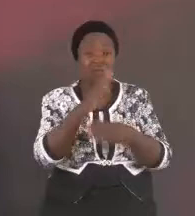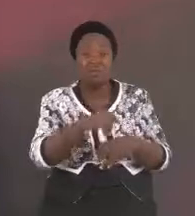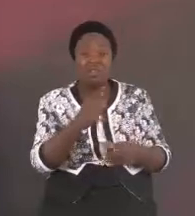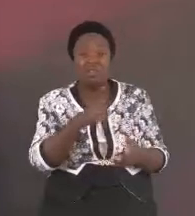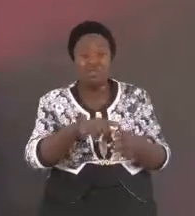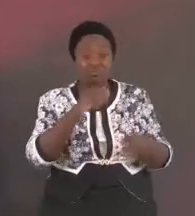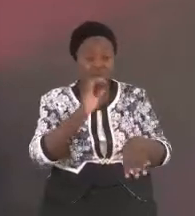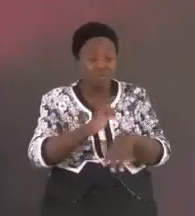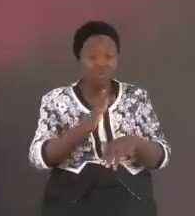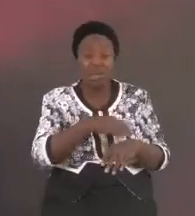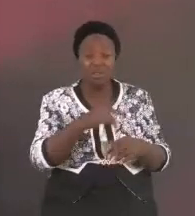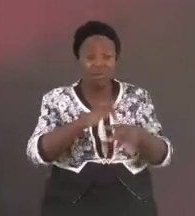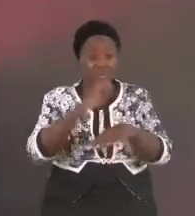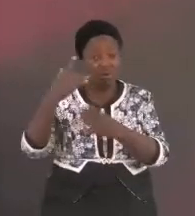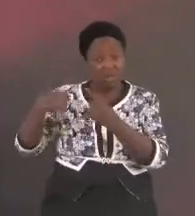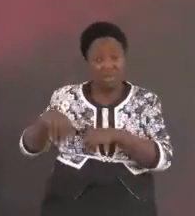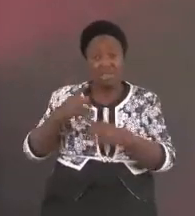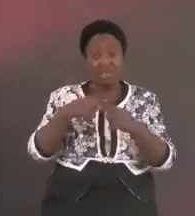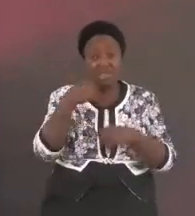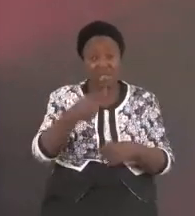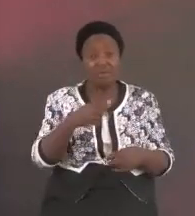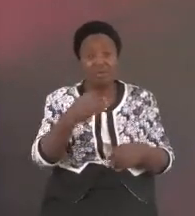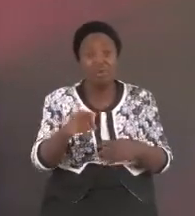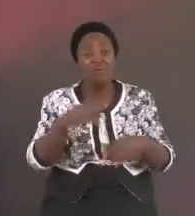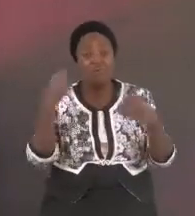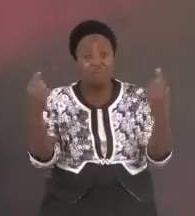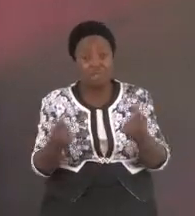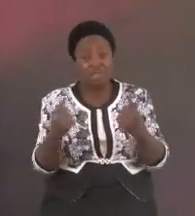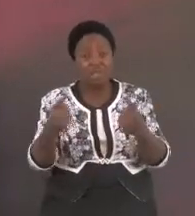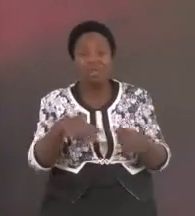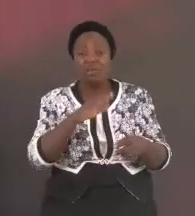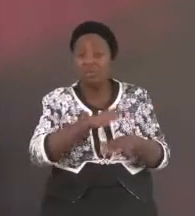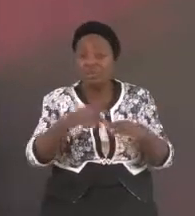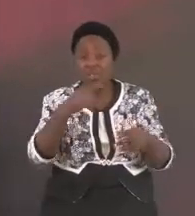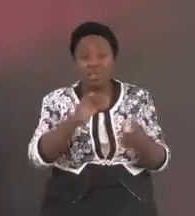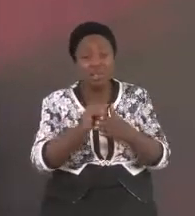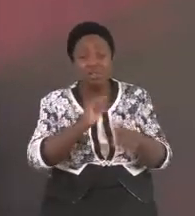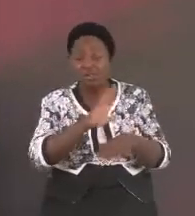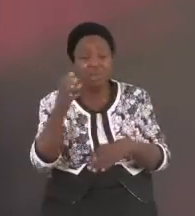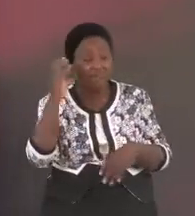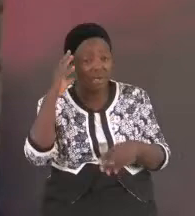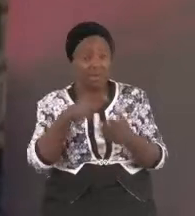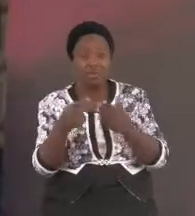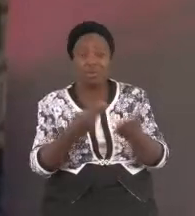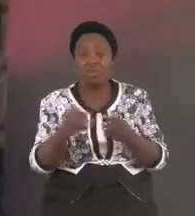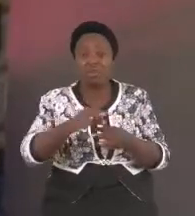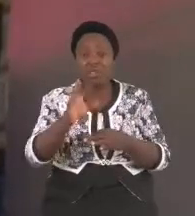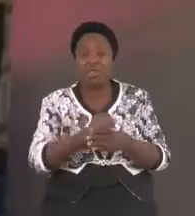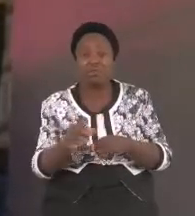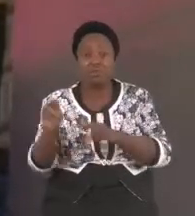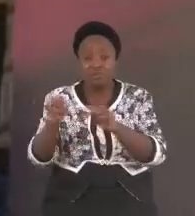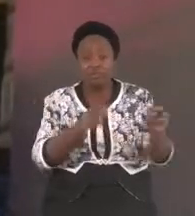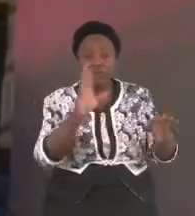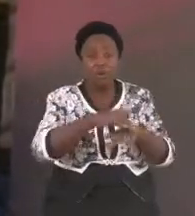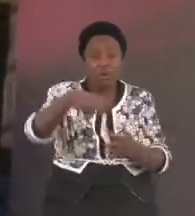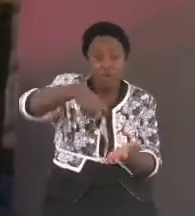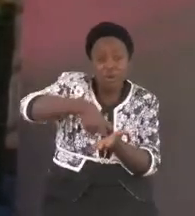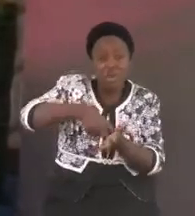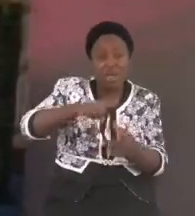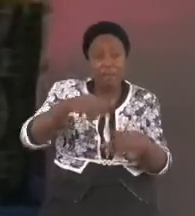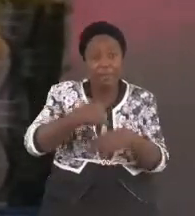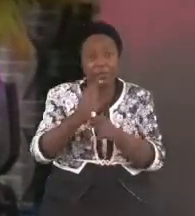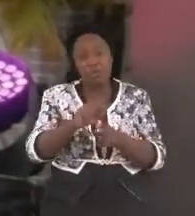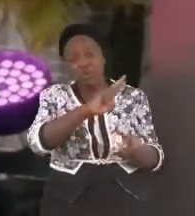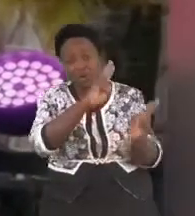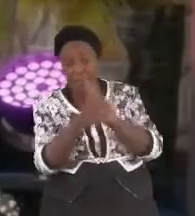never heard of the Holy Ghost that will drive you on your knees and make you to repent. Don't say you have never heard of